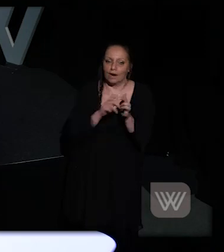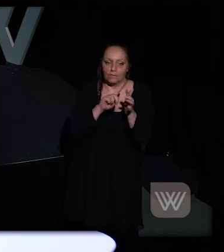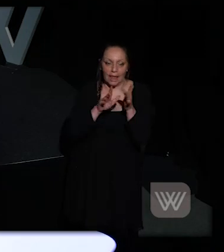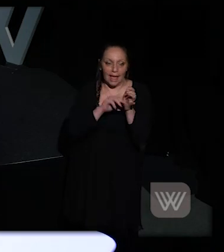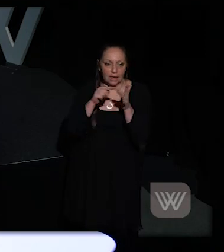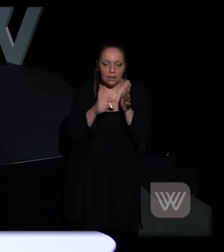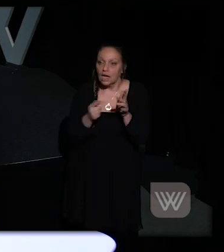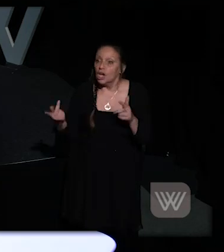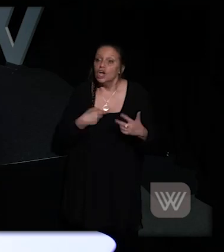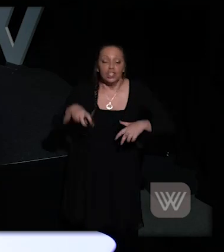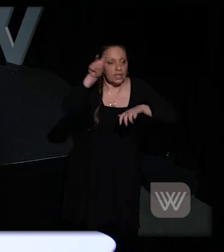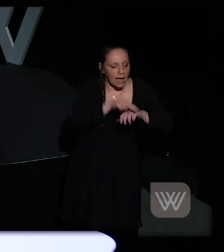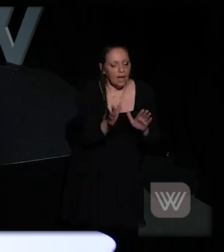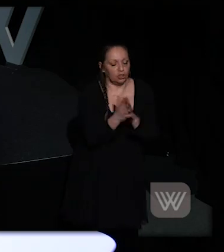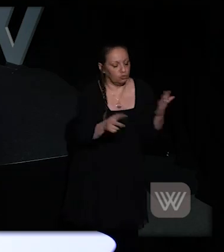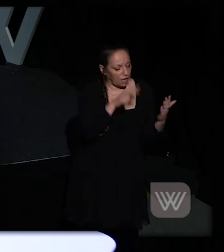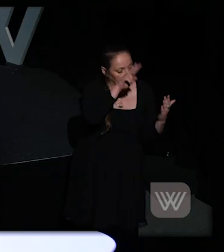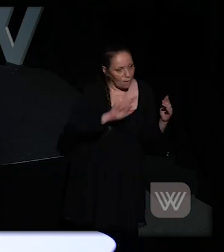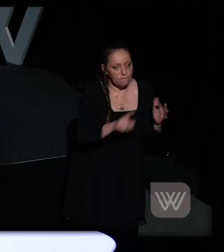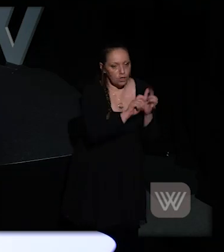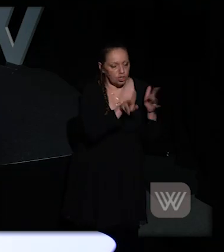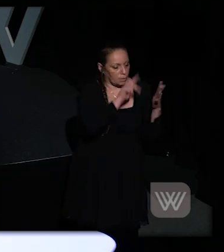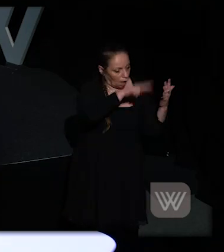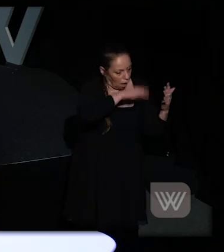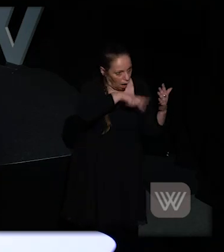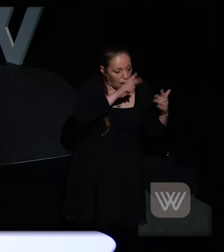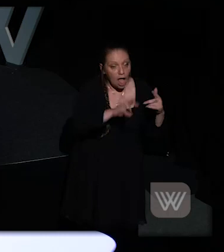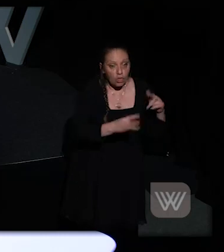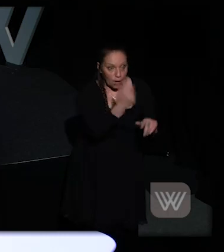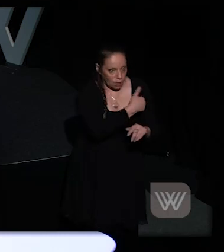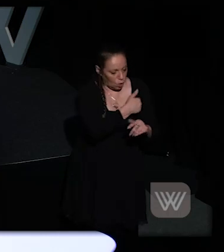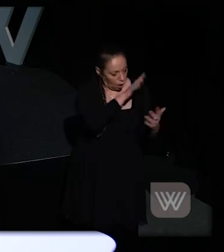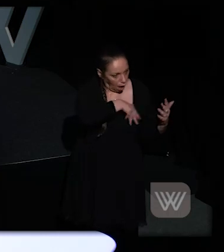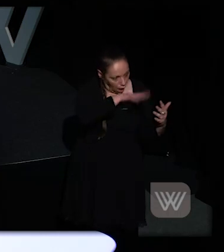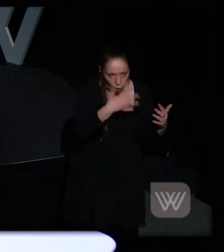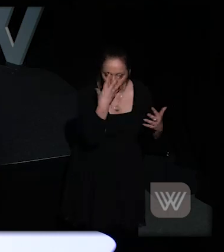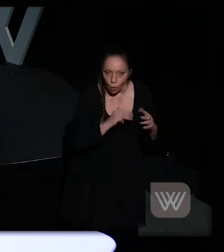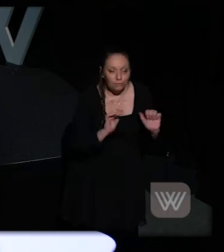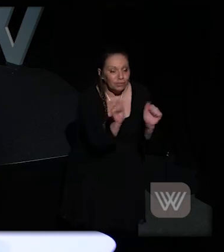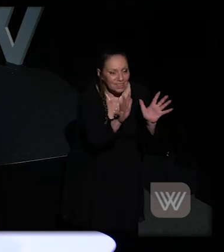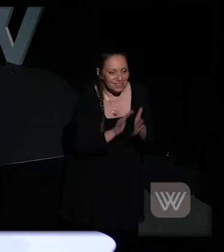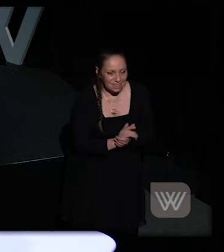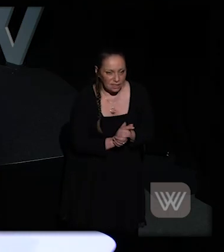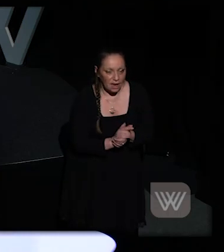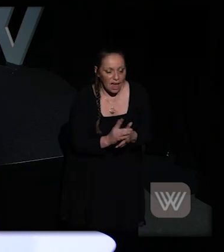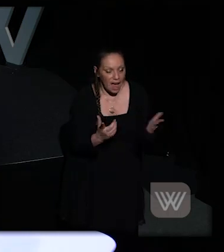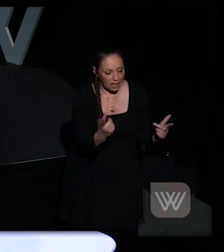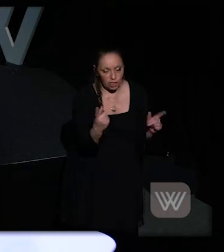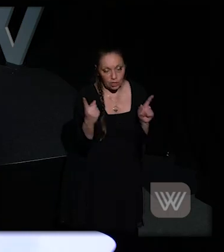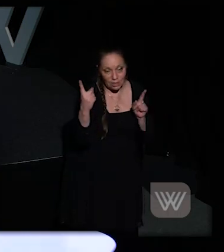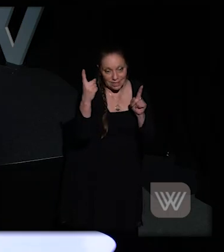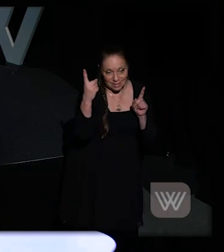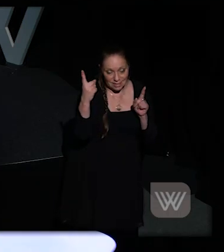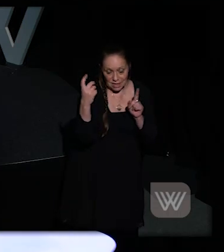thriller. So she sat down to read the first chapter and stayed reading it till 3 a.m. and finished it. And she took a selfie of herself and